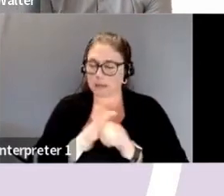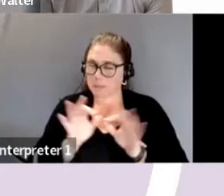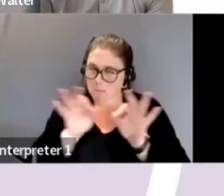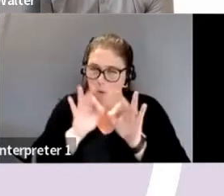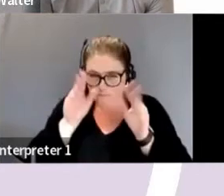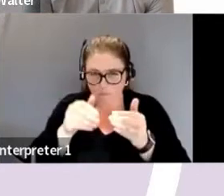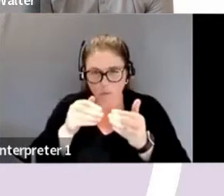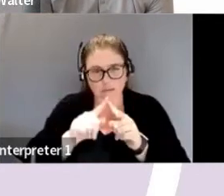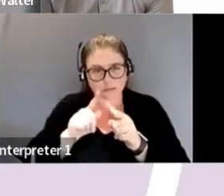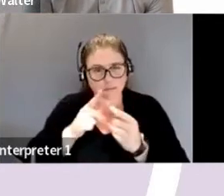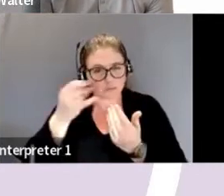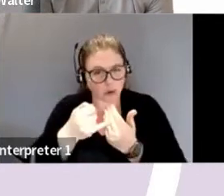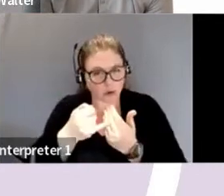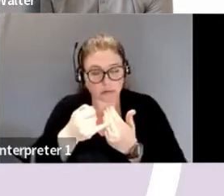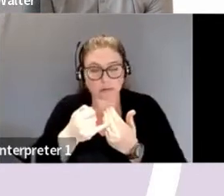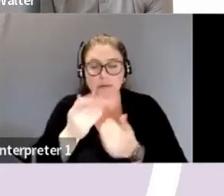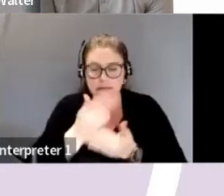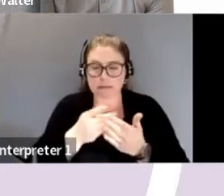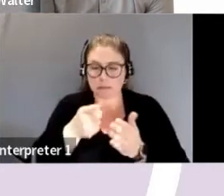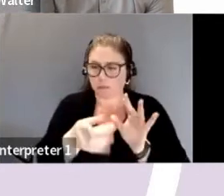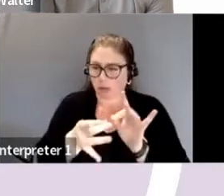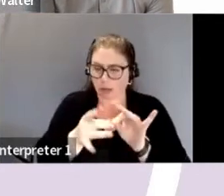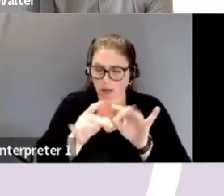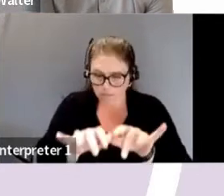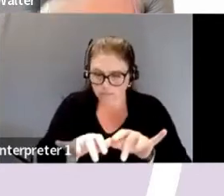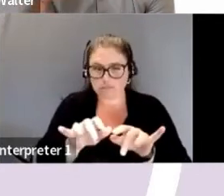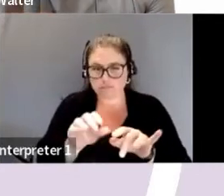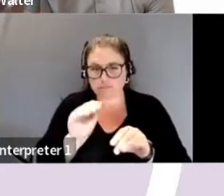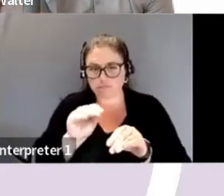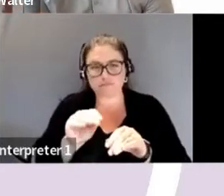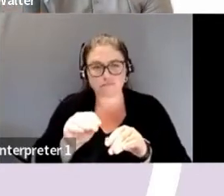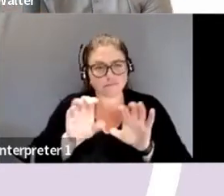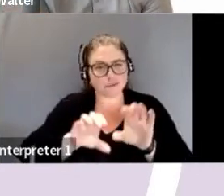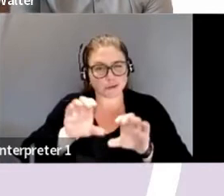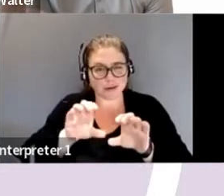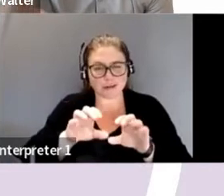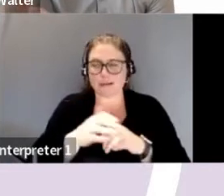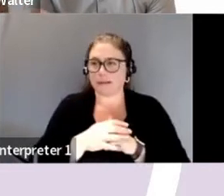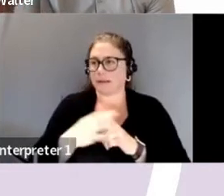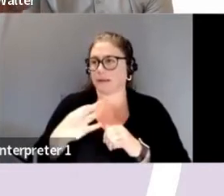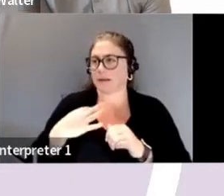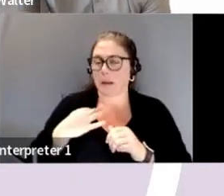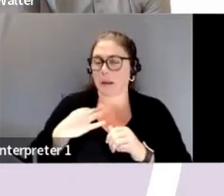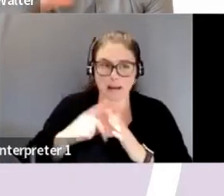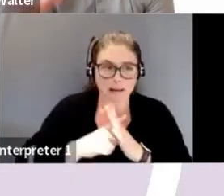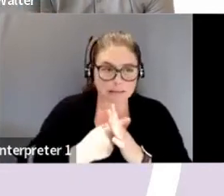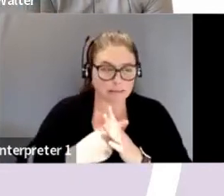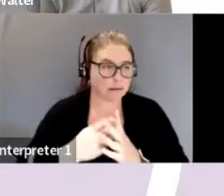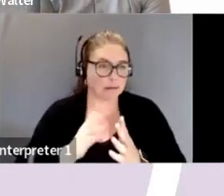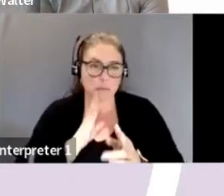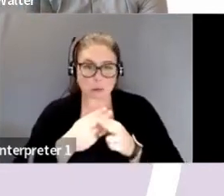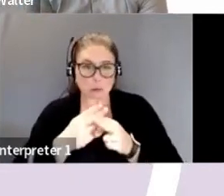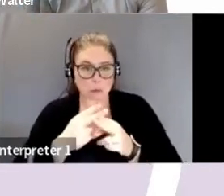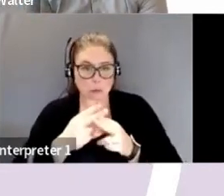right? And so I know a lot of you had dropped that in the chat that, when you're in the planning stage of a project, when you're just about to start a project. So